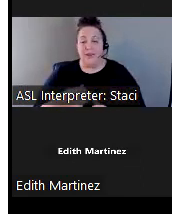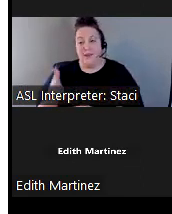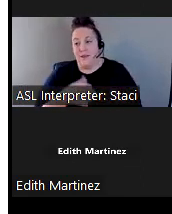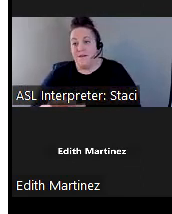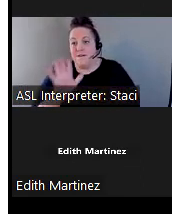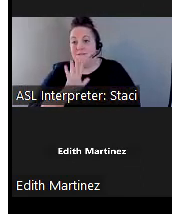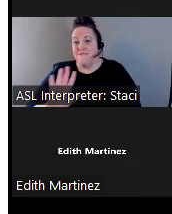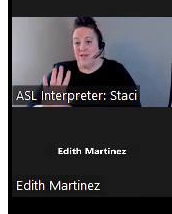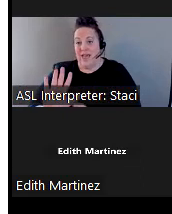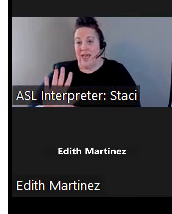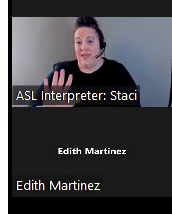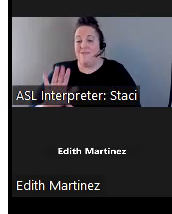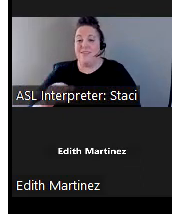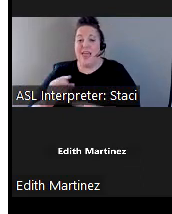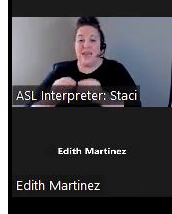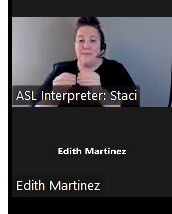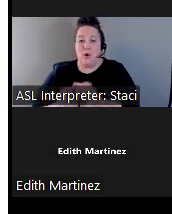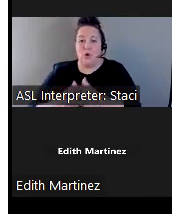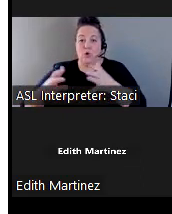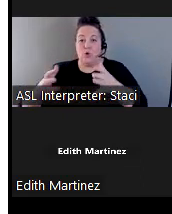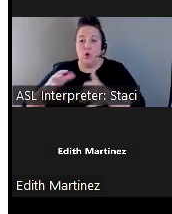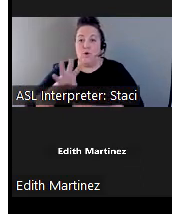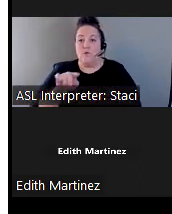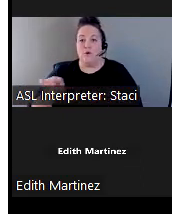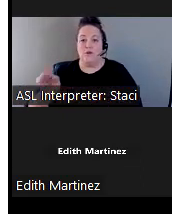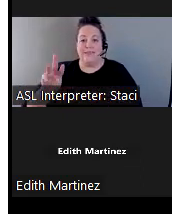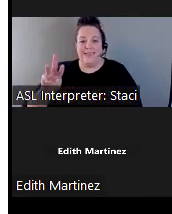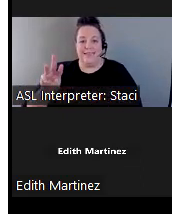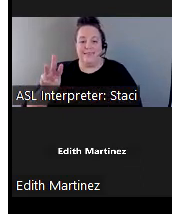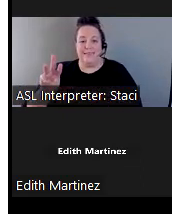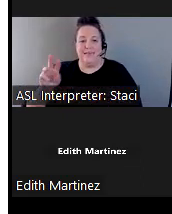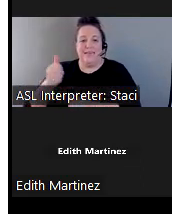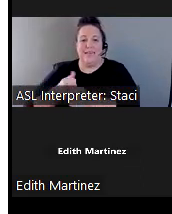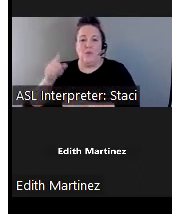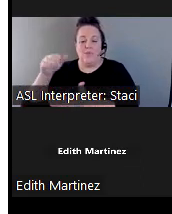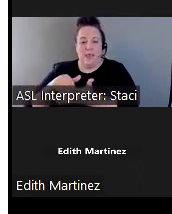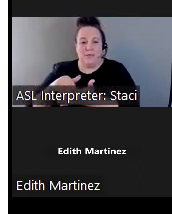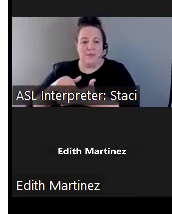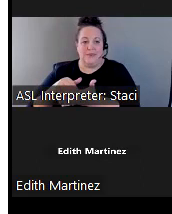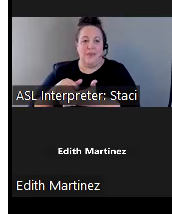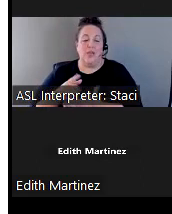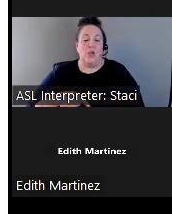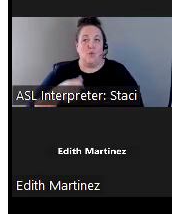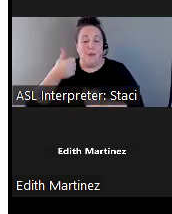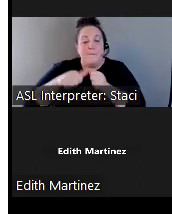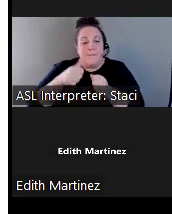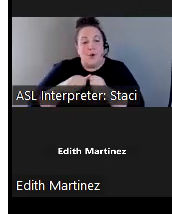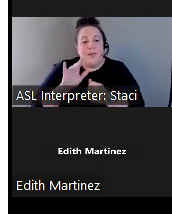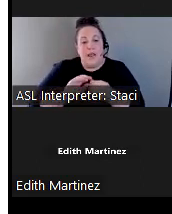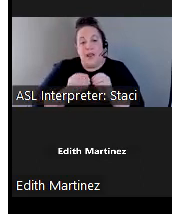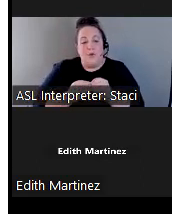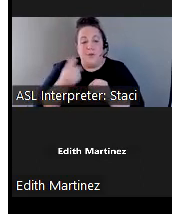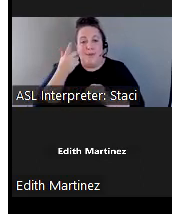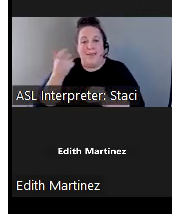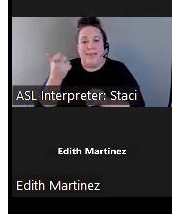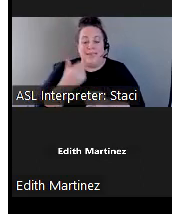that number has grown to 4 to 6 per 1,000. And keep that in the back of your head, because what you need to remember is that